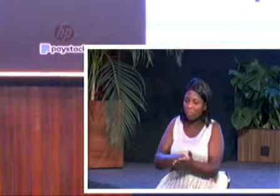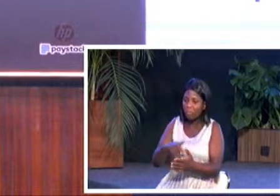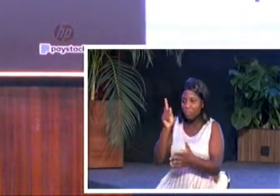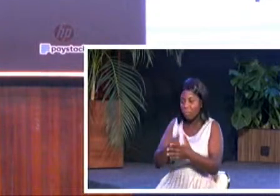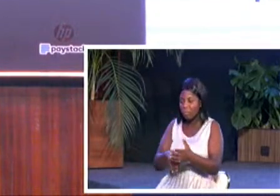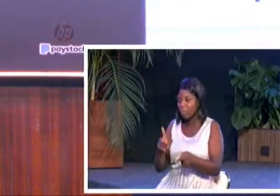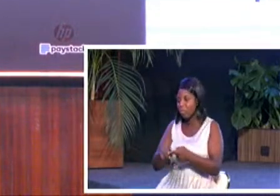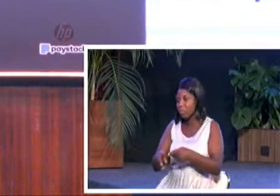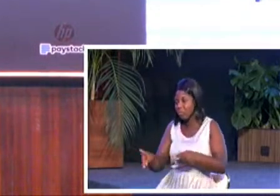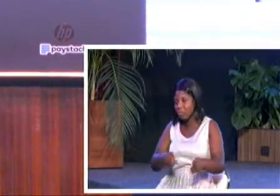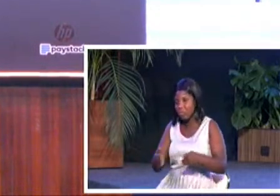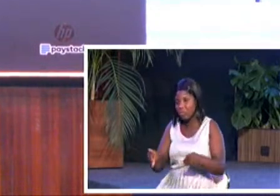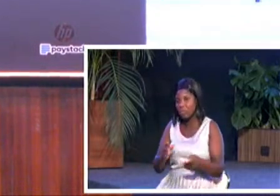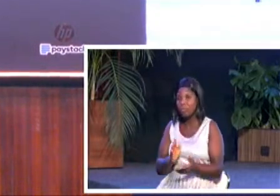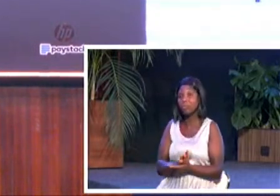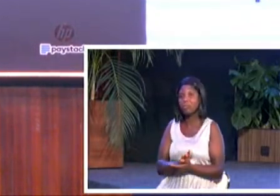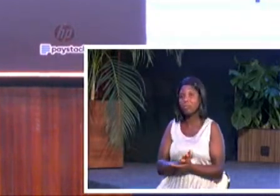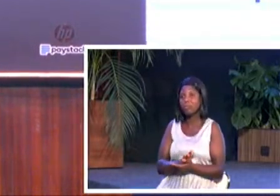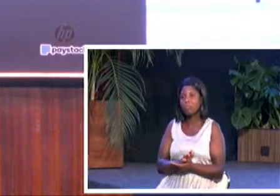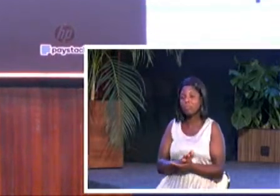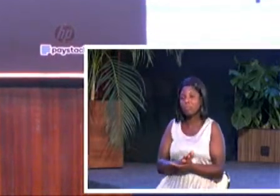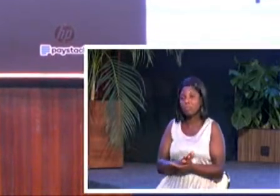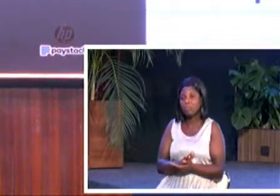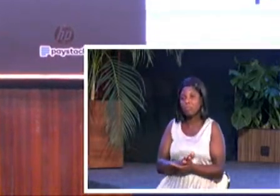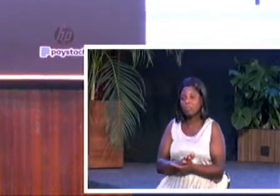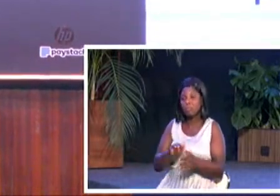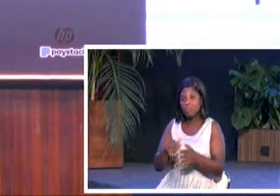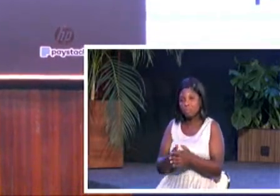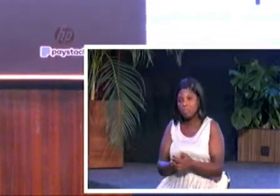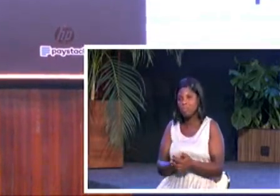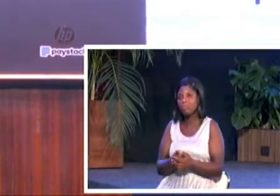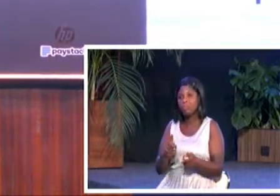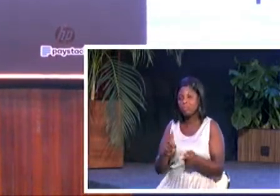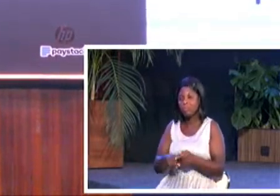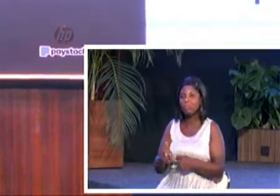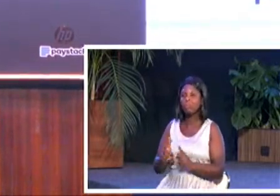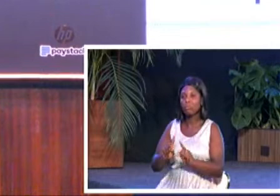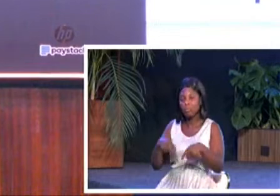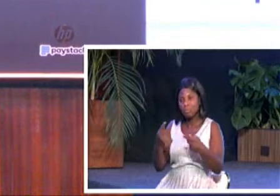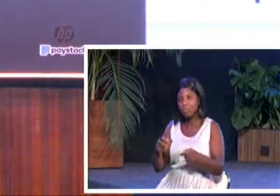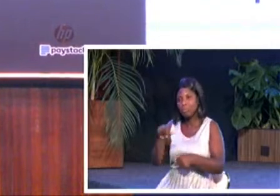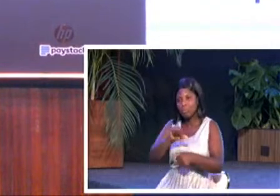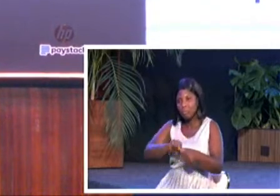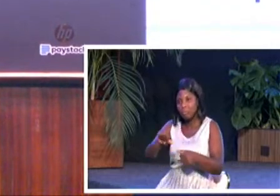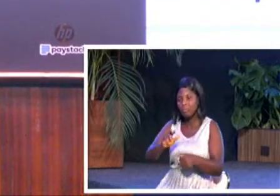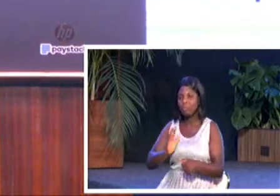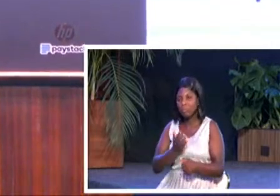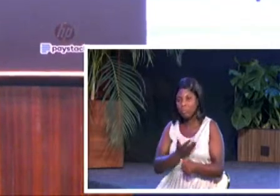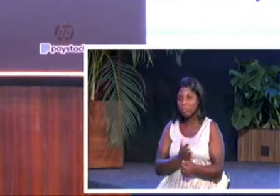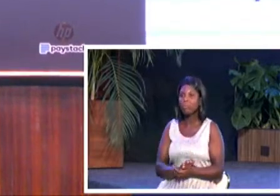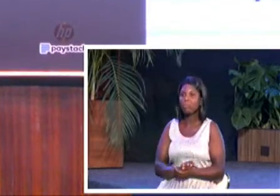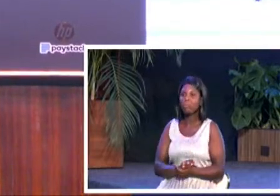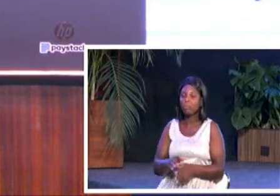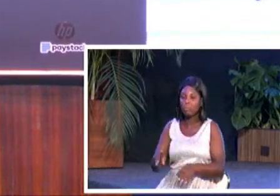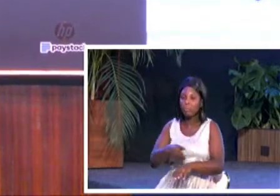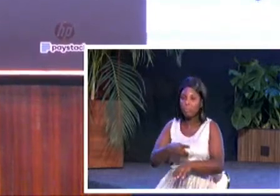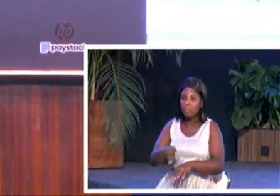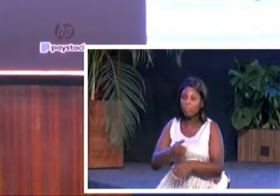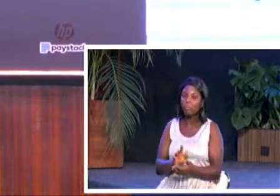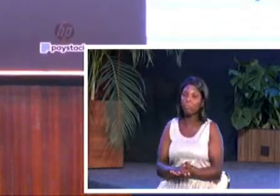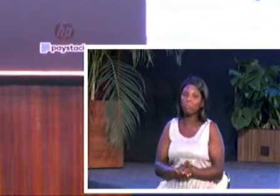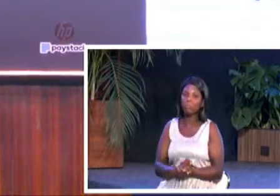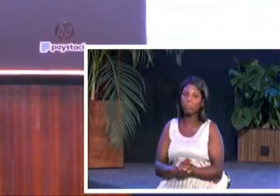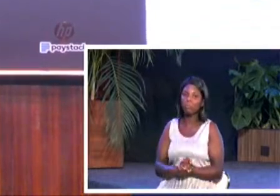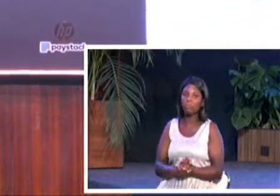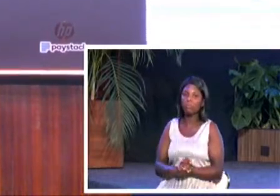And I'm very grateful to Reverend Albert Okram for this opportunity to share